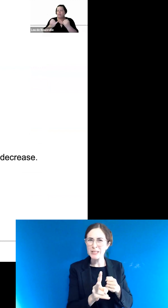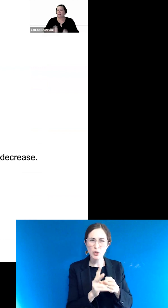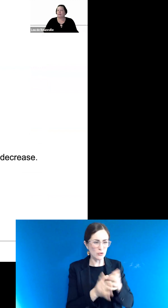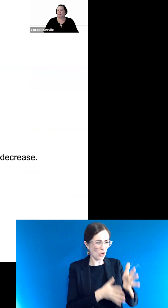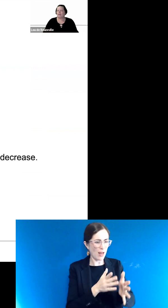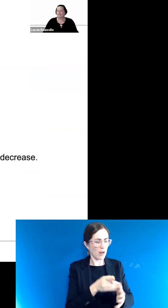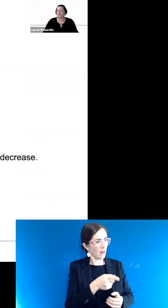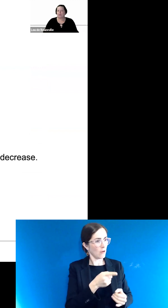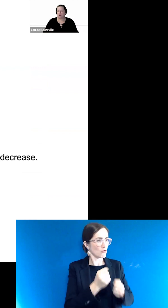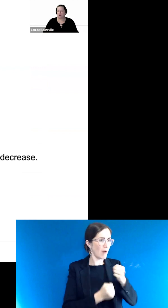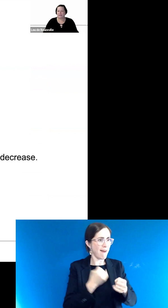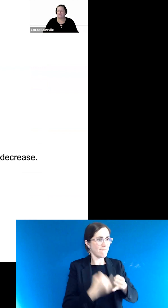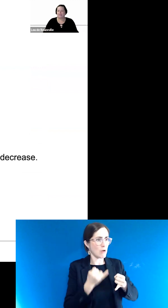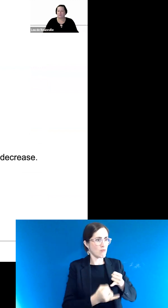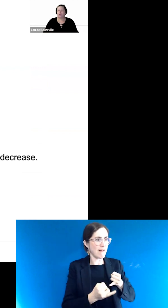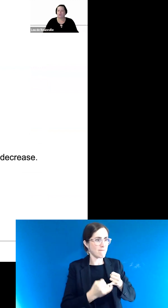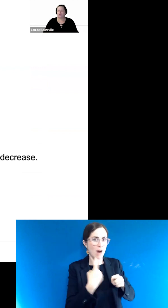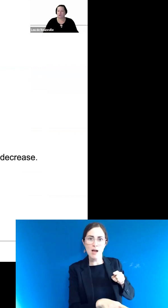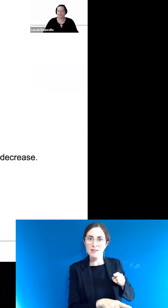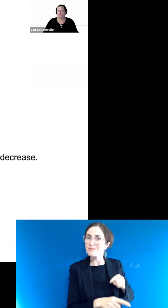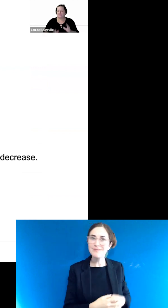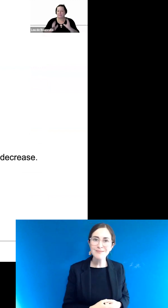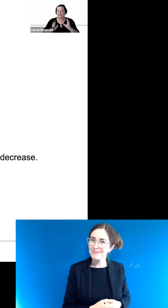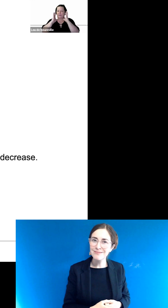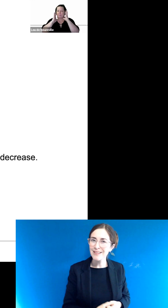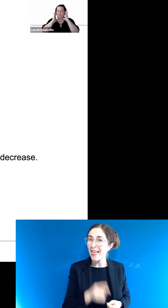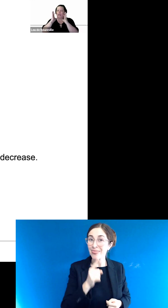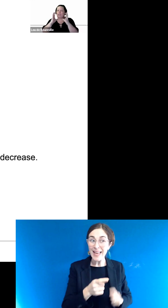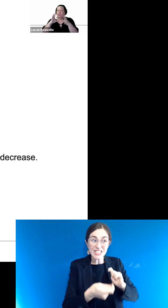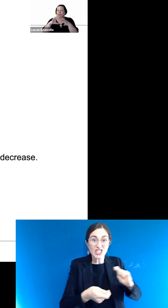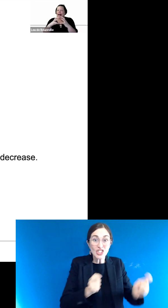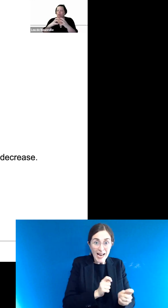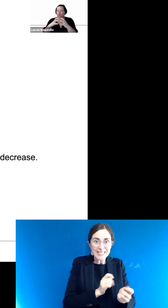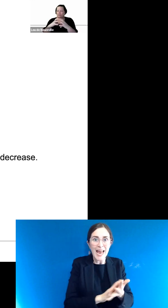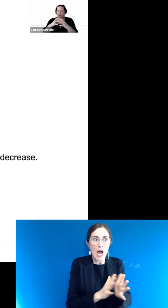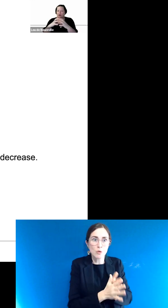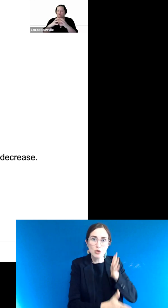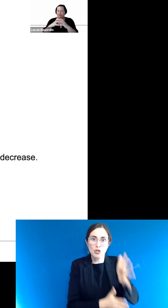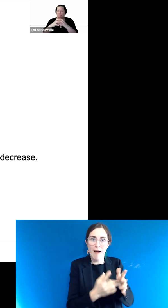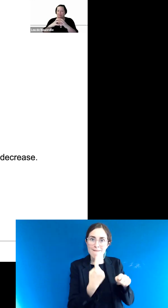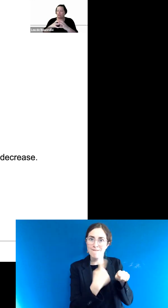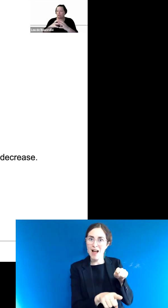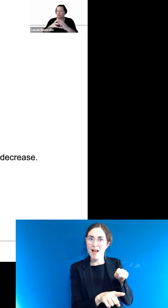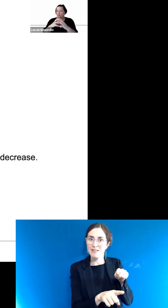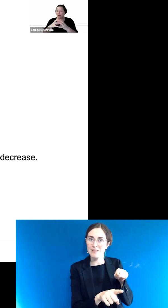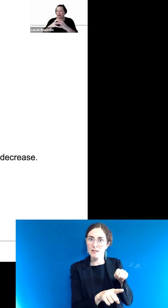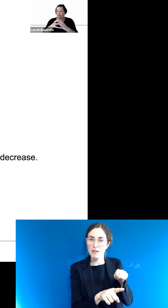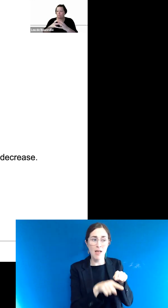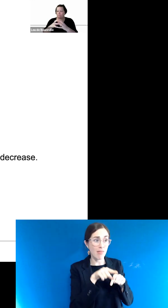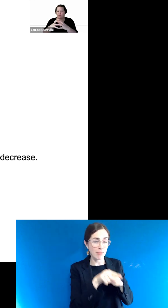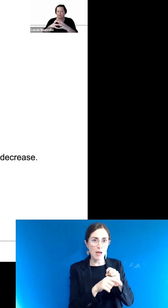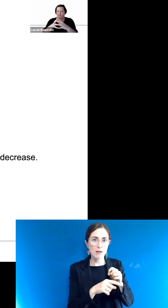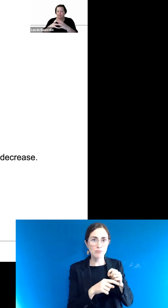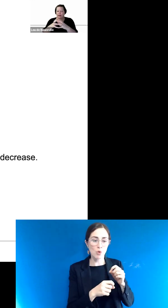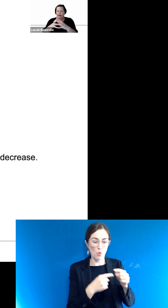sign very commonly. They usually show intensity by changing how you sign that adjective or